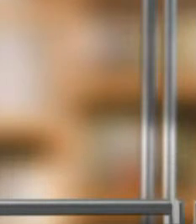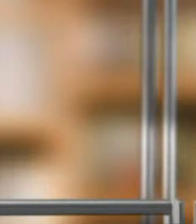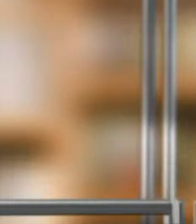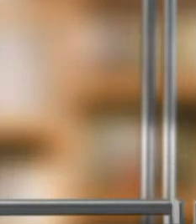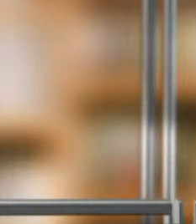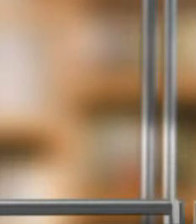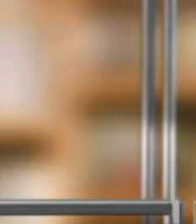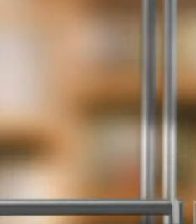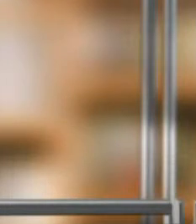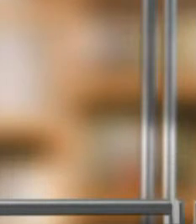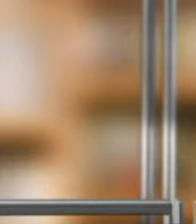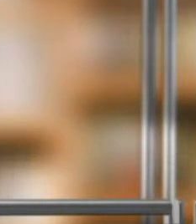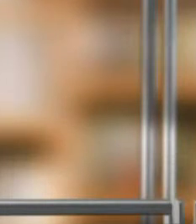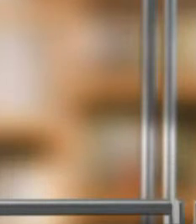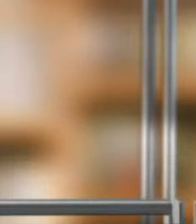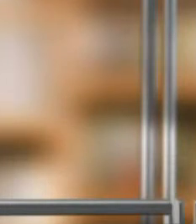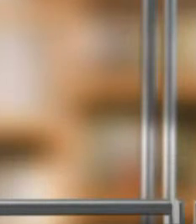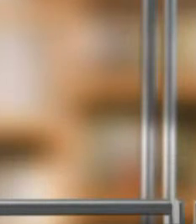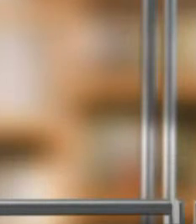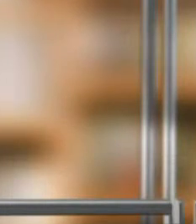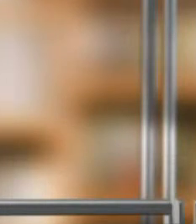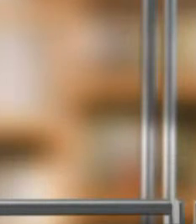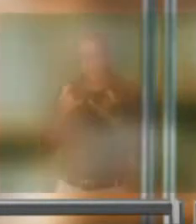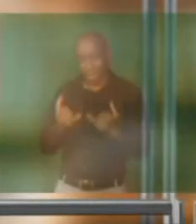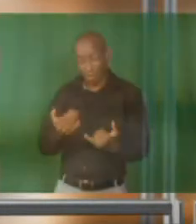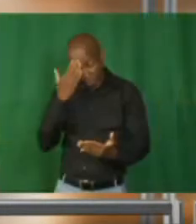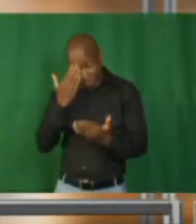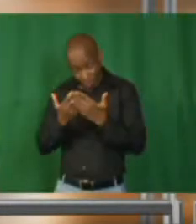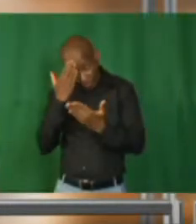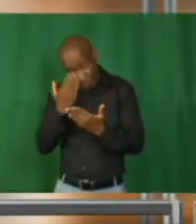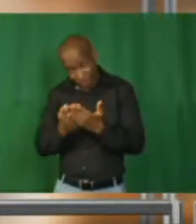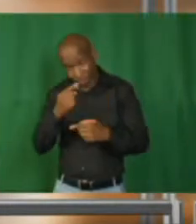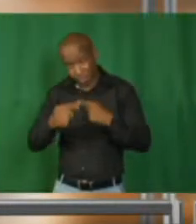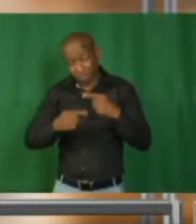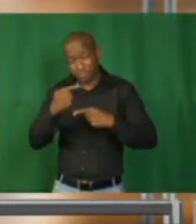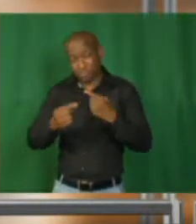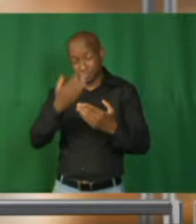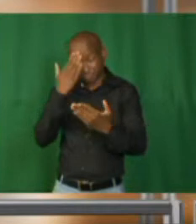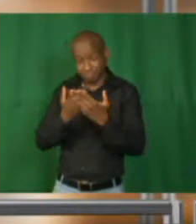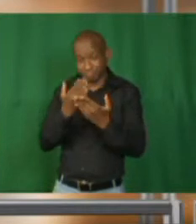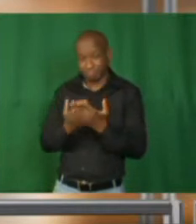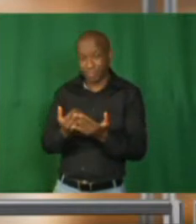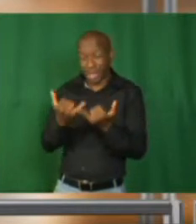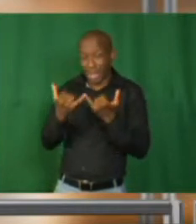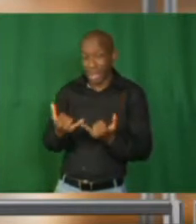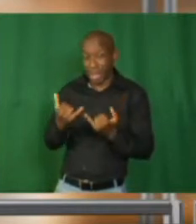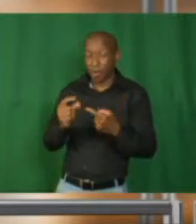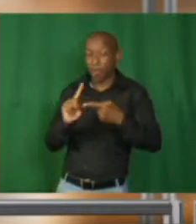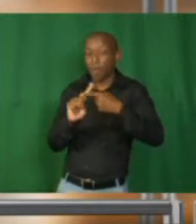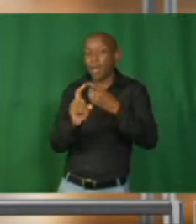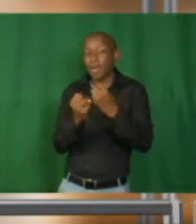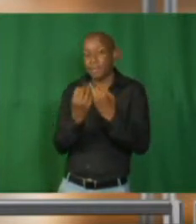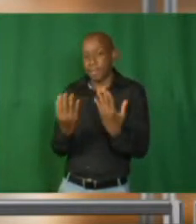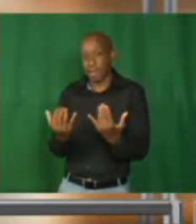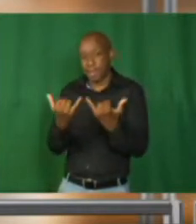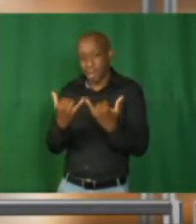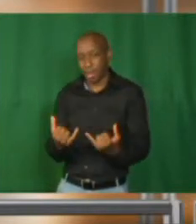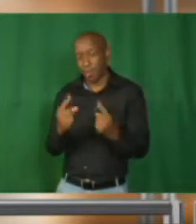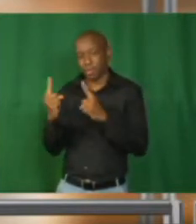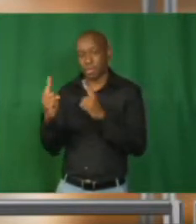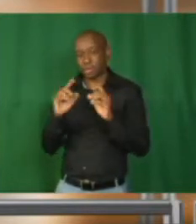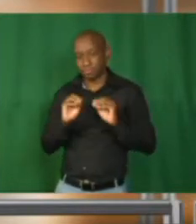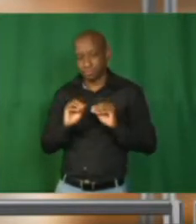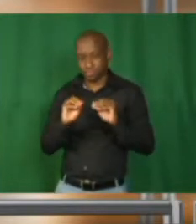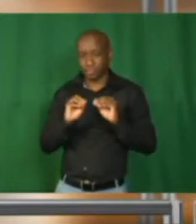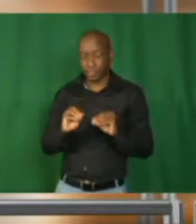A very warm welcome back to our viewers, and if you have just joined us, we are with the additional mathematics lesson right now,